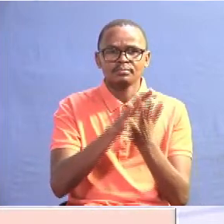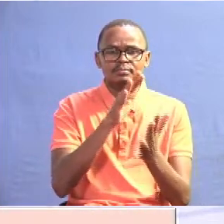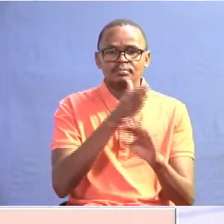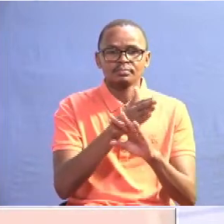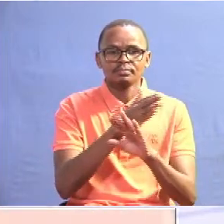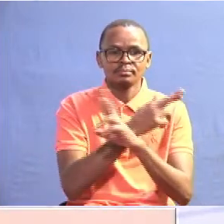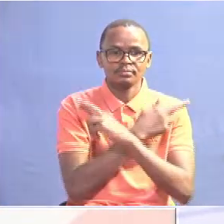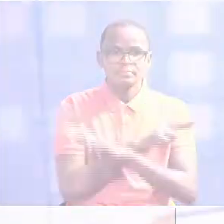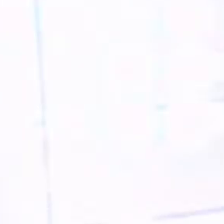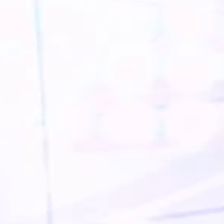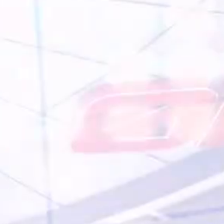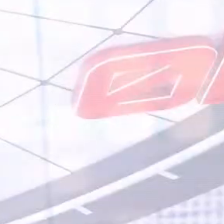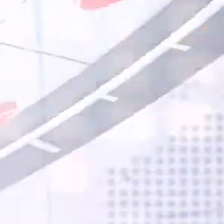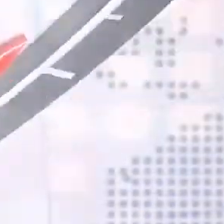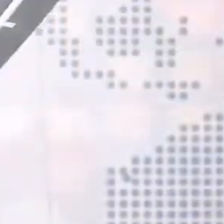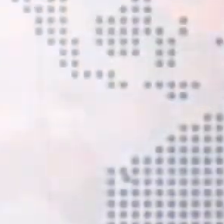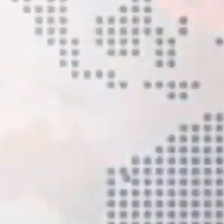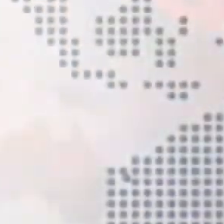break.